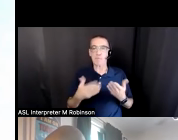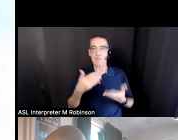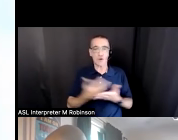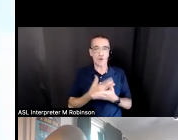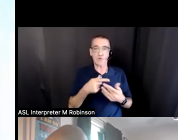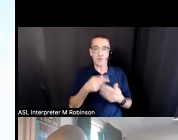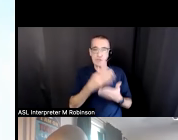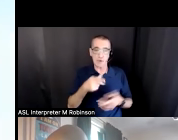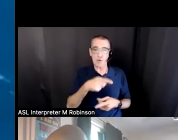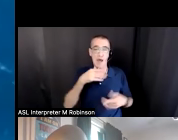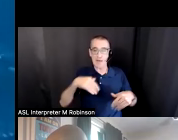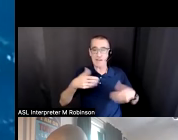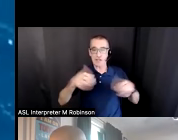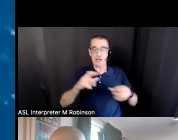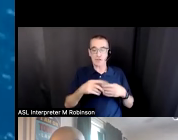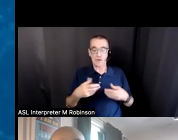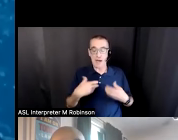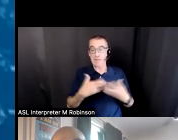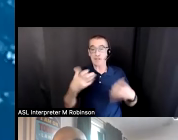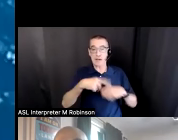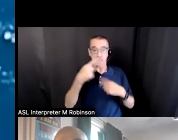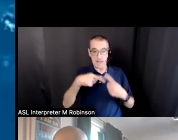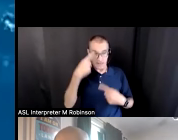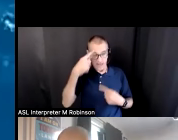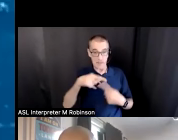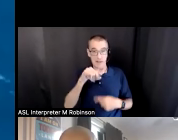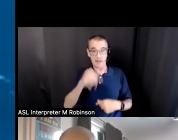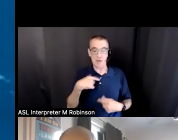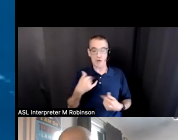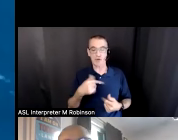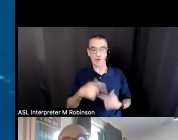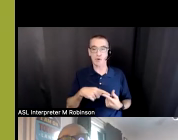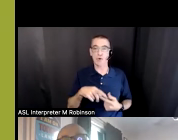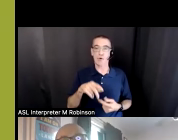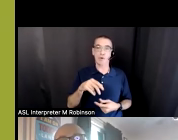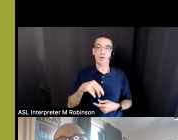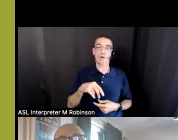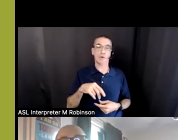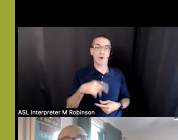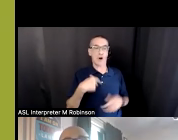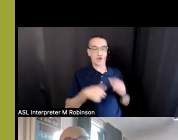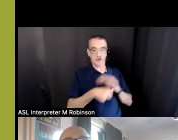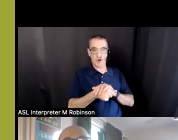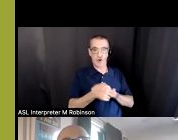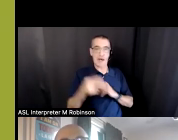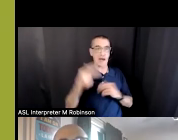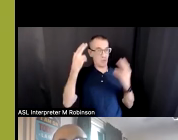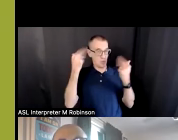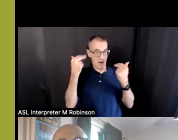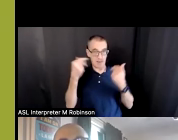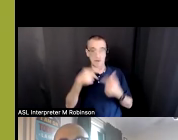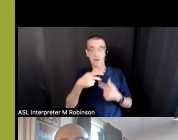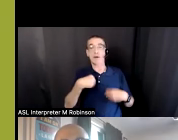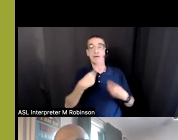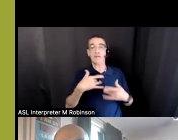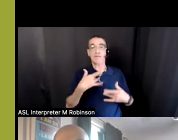if you haven't had a chance to spend much time thinking about adolescence. We can go ahead to our turtle and rabbit, that we hope will give you a little bit of that feeling